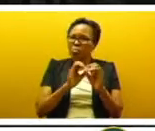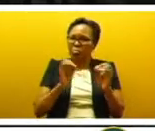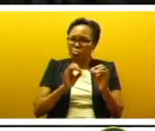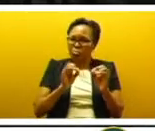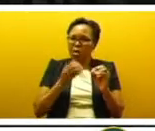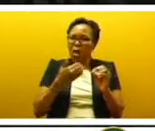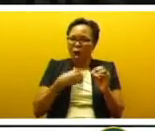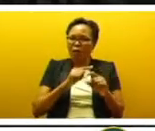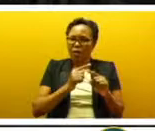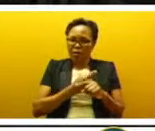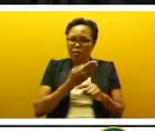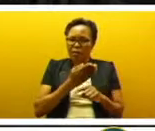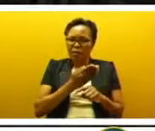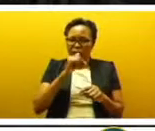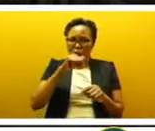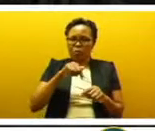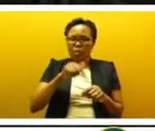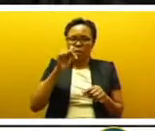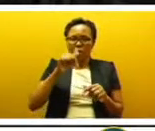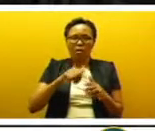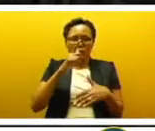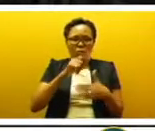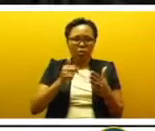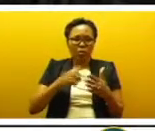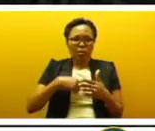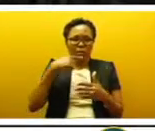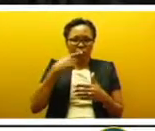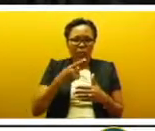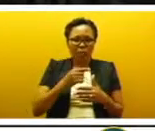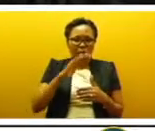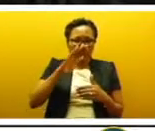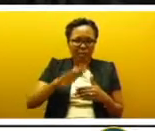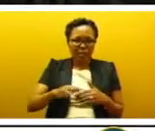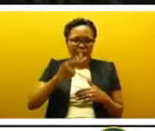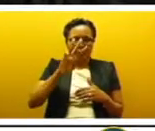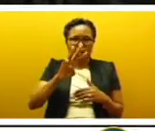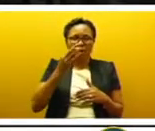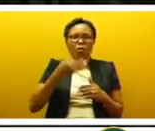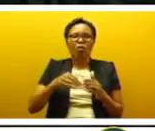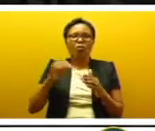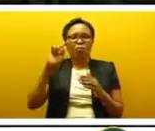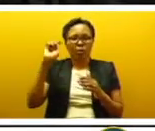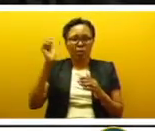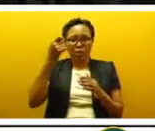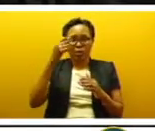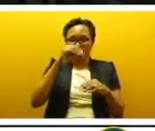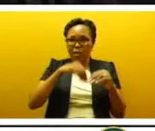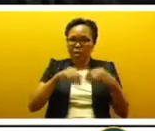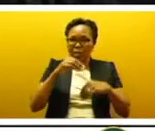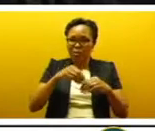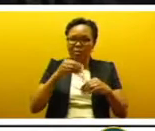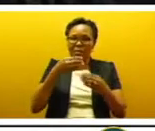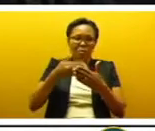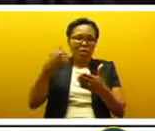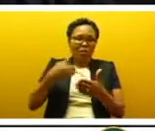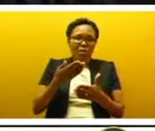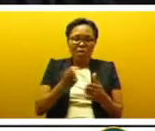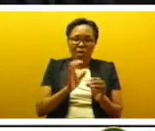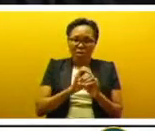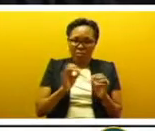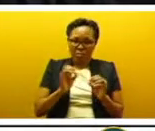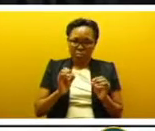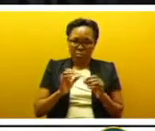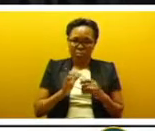today, which is what I was calling stage 3 of a presidential election. It was never there. The next